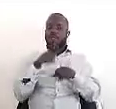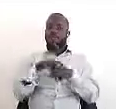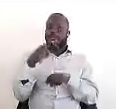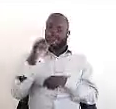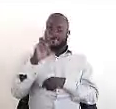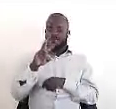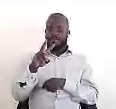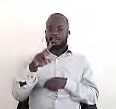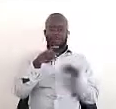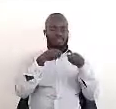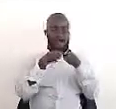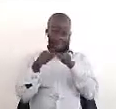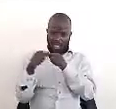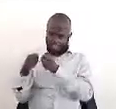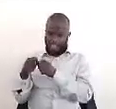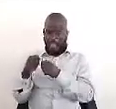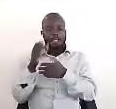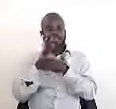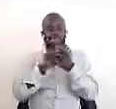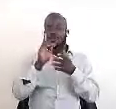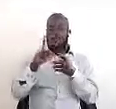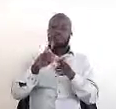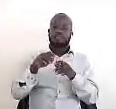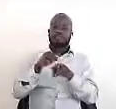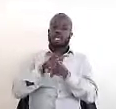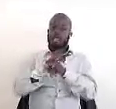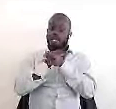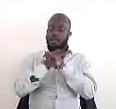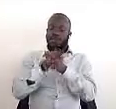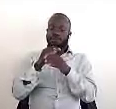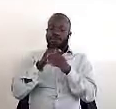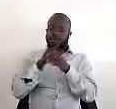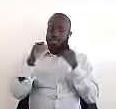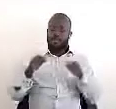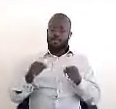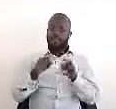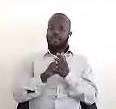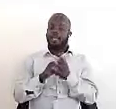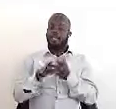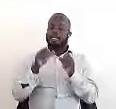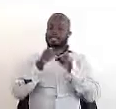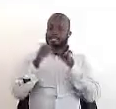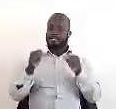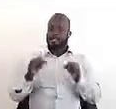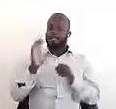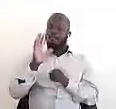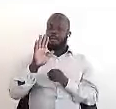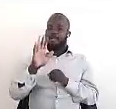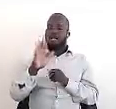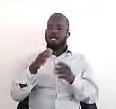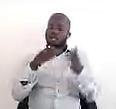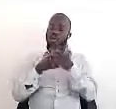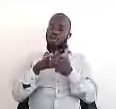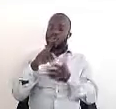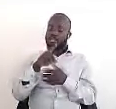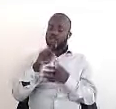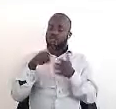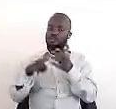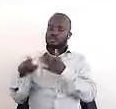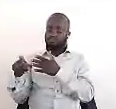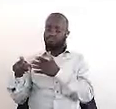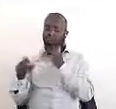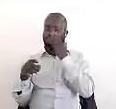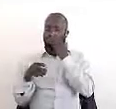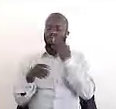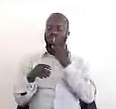about is when HIV has done so much damage to someone's immune system that their immune system can't respond to germs the way